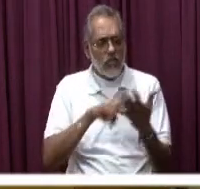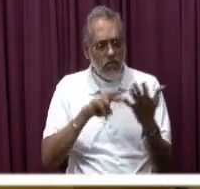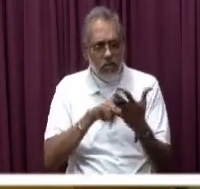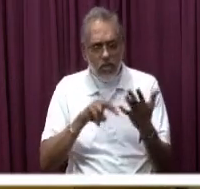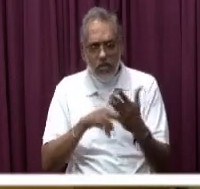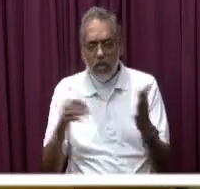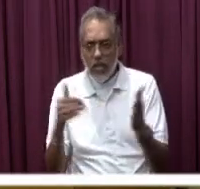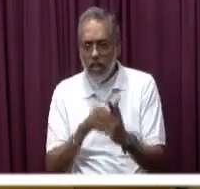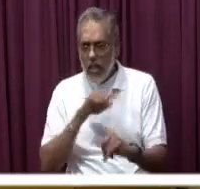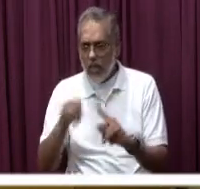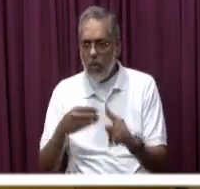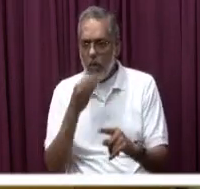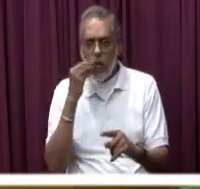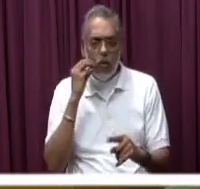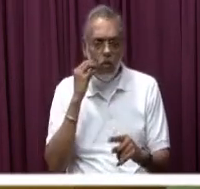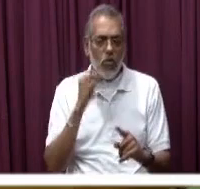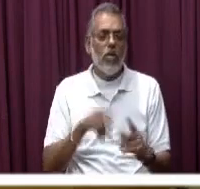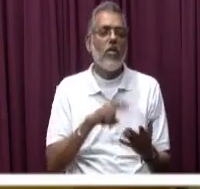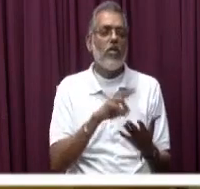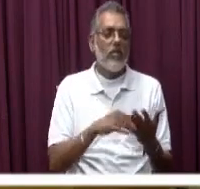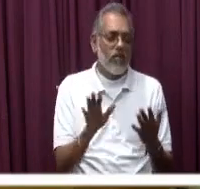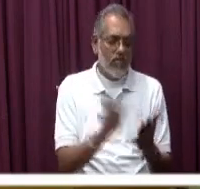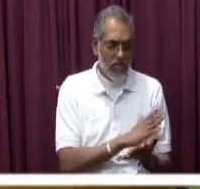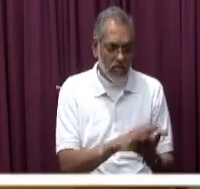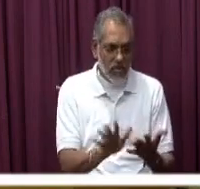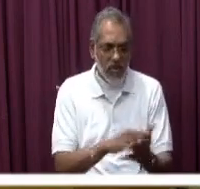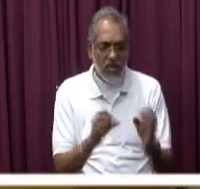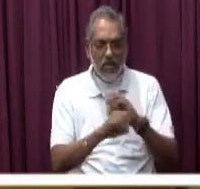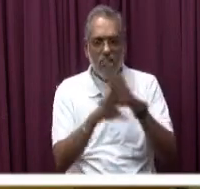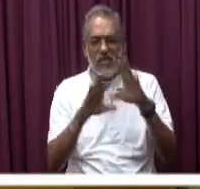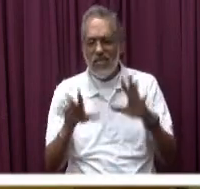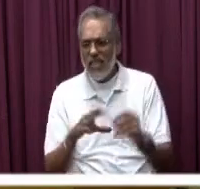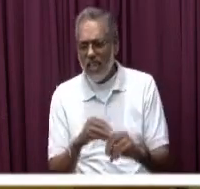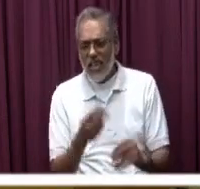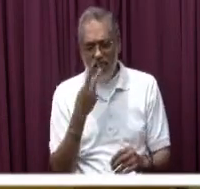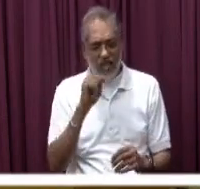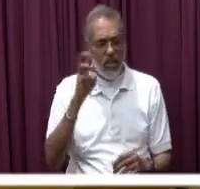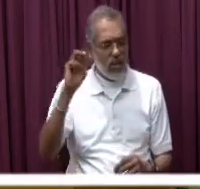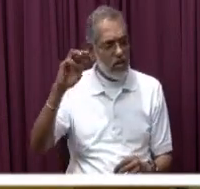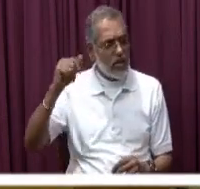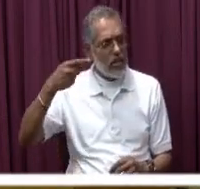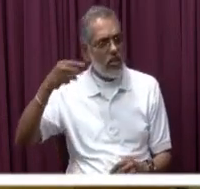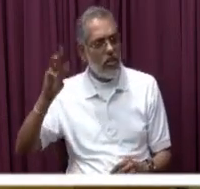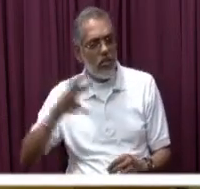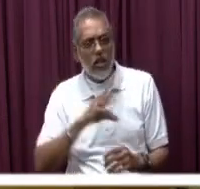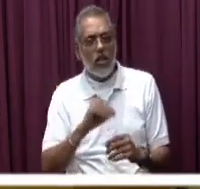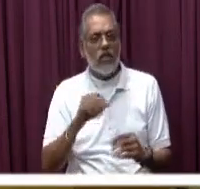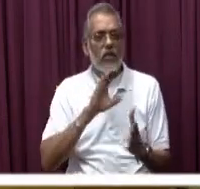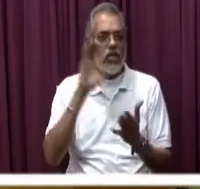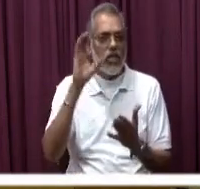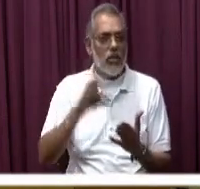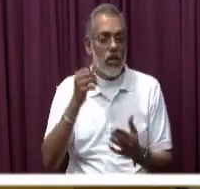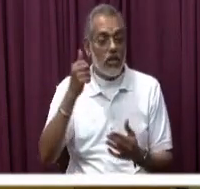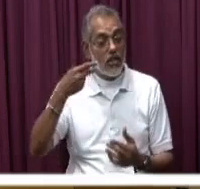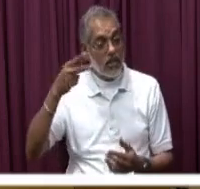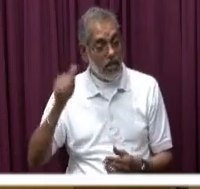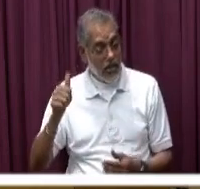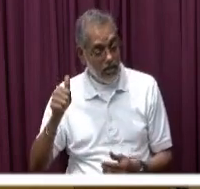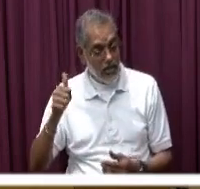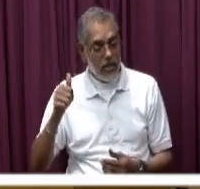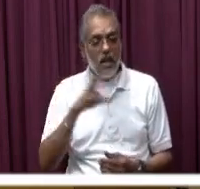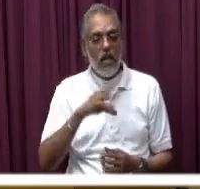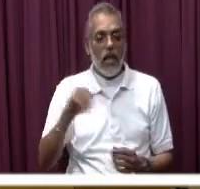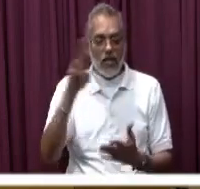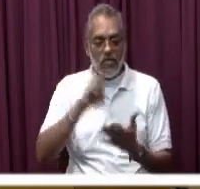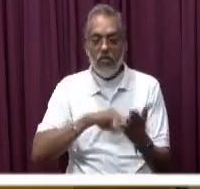reach home, dust the Bible off, open it up, look for Matthew, look for chapter 10, and read the whole of Matthew